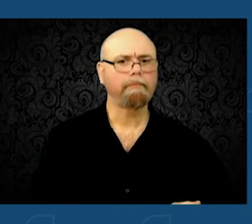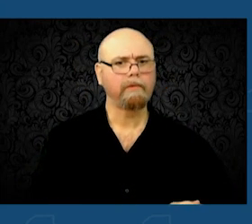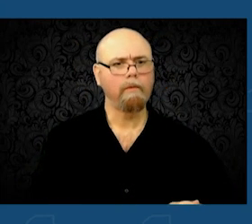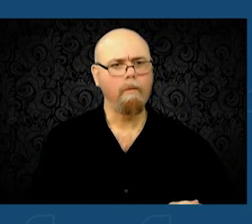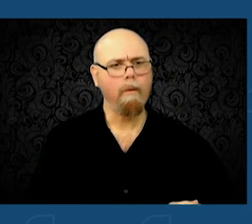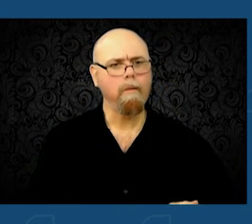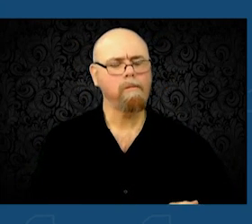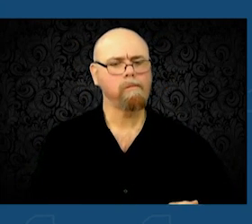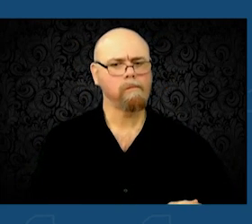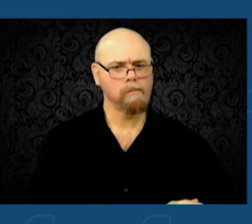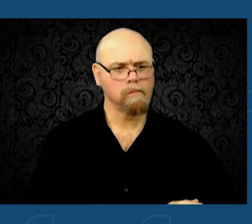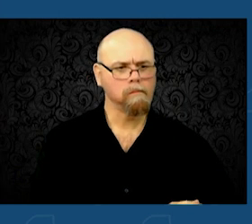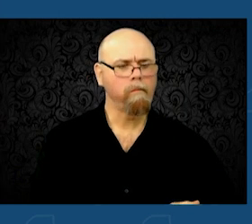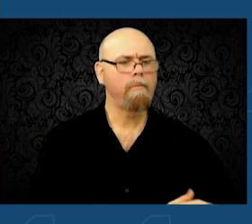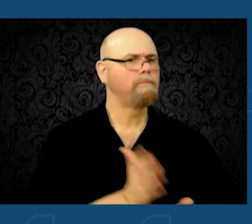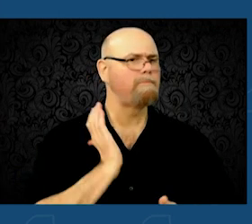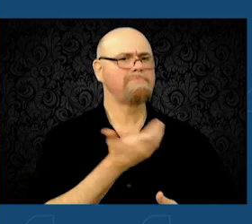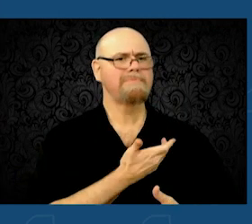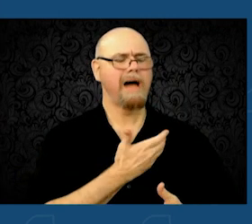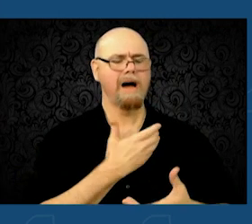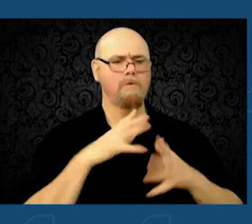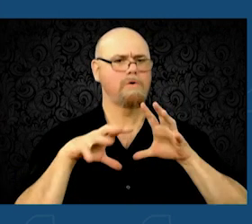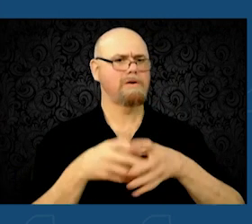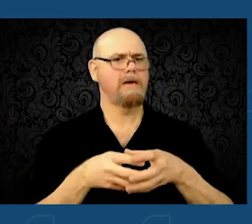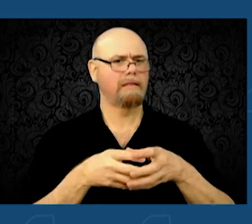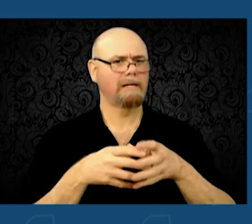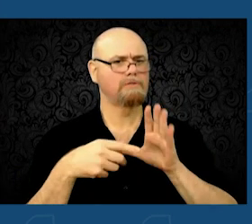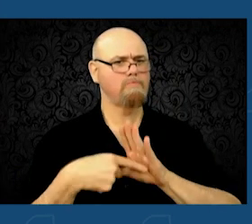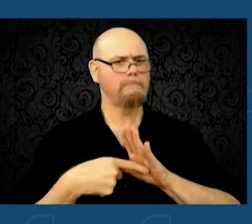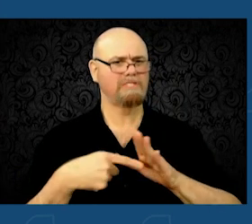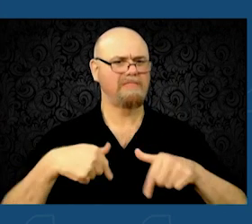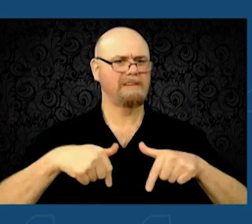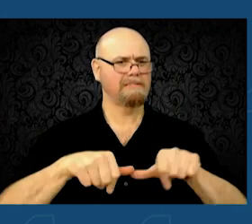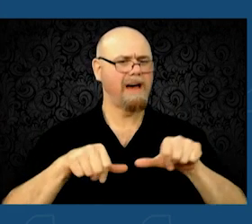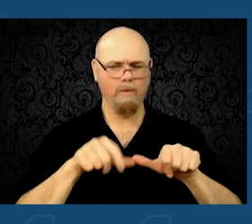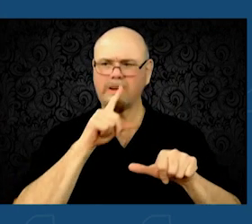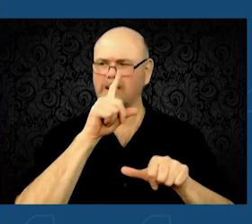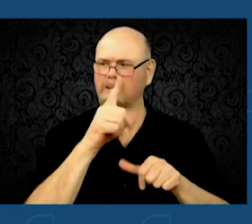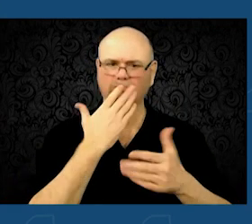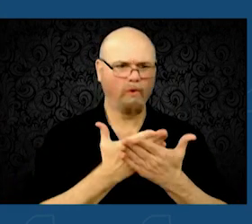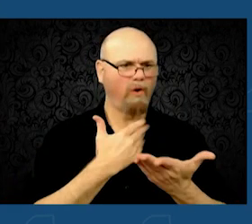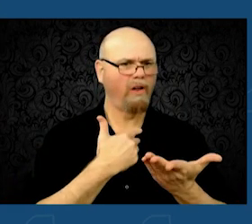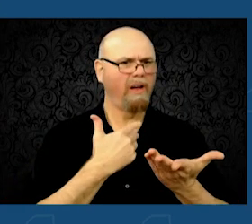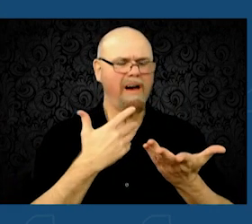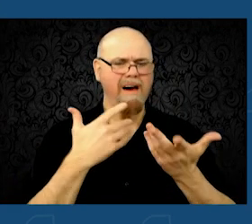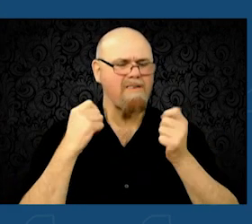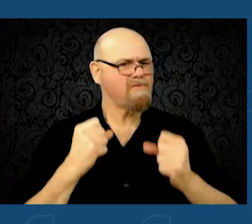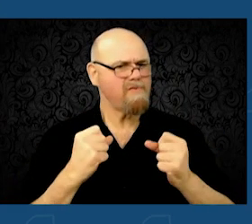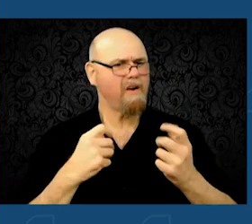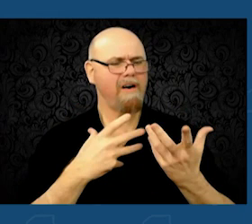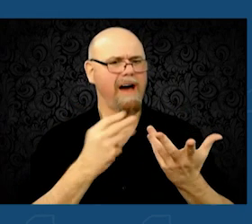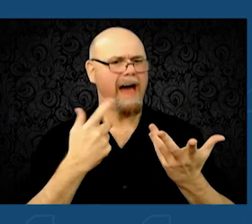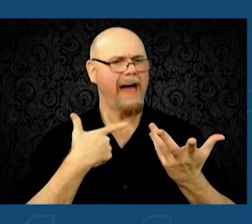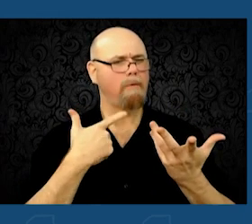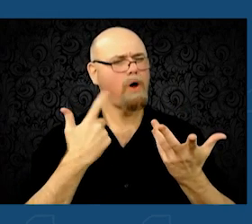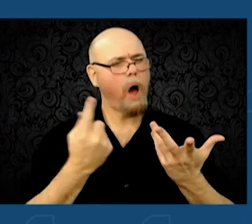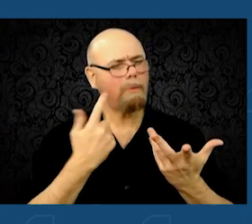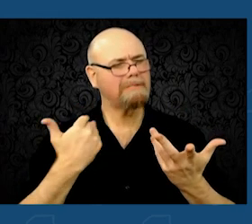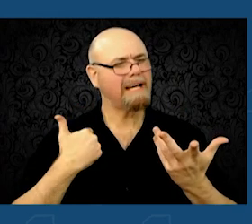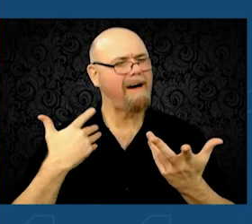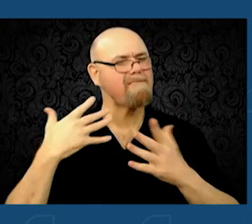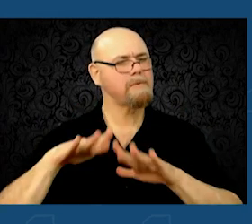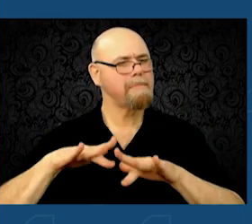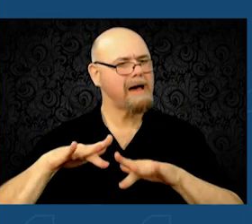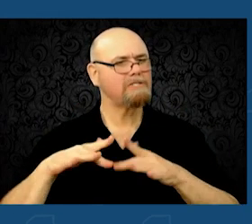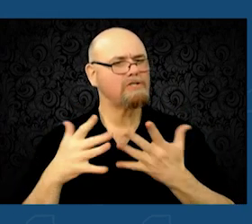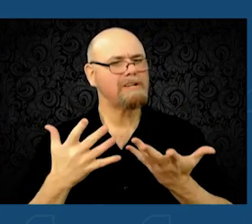Our delegation is amazing because we really move in compassion. We are constantly aware of the things that are happening here. Just this week, we've met